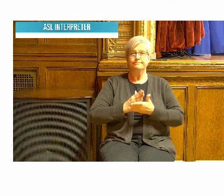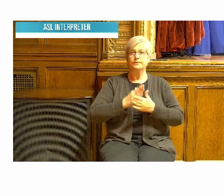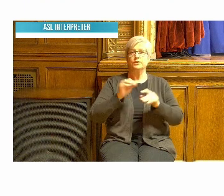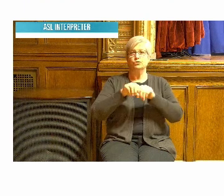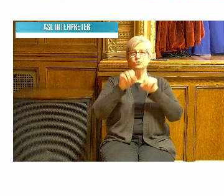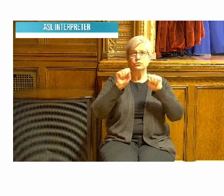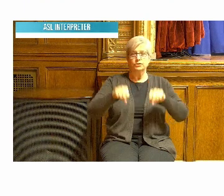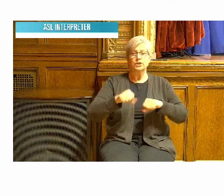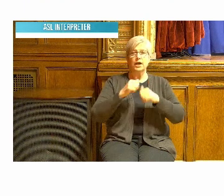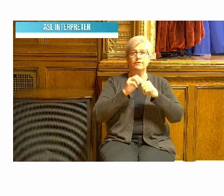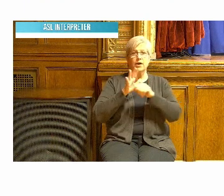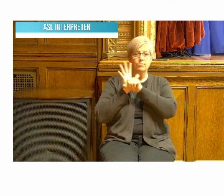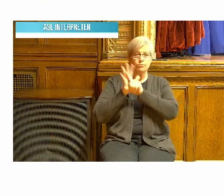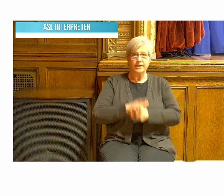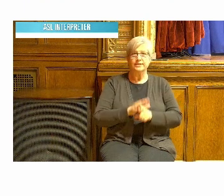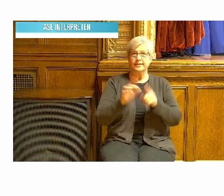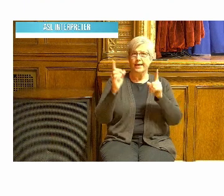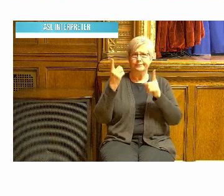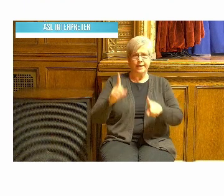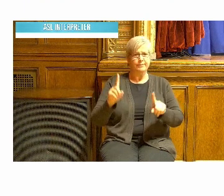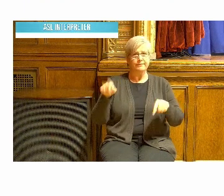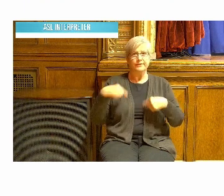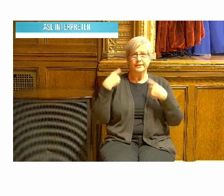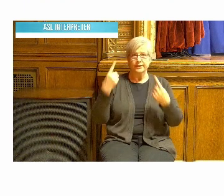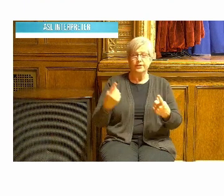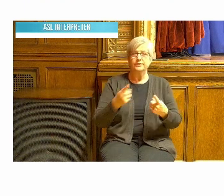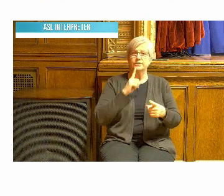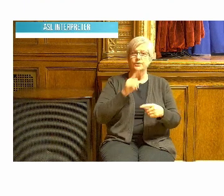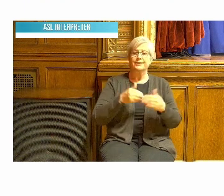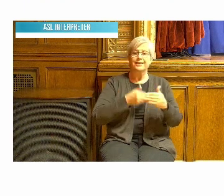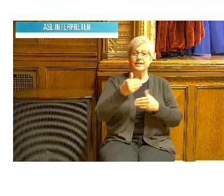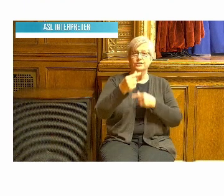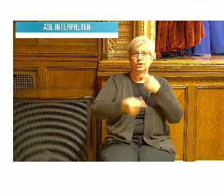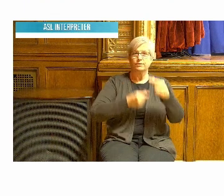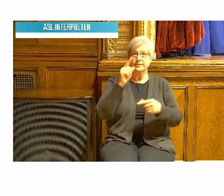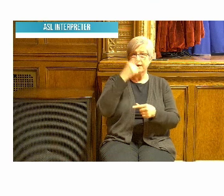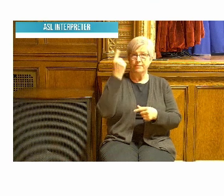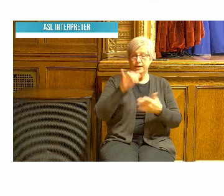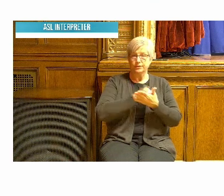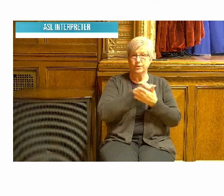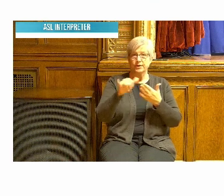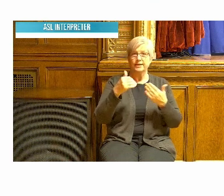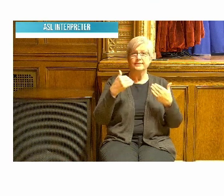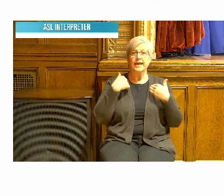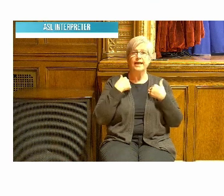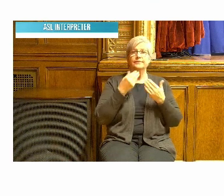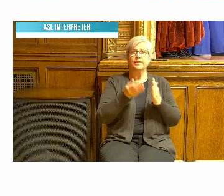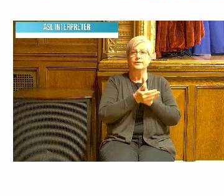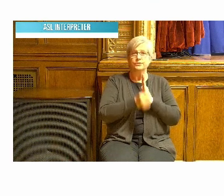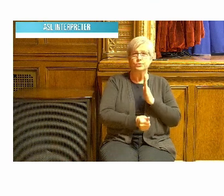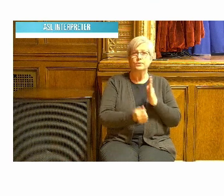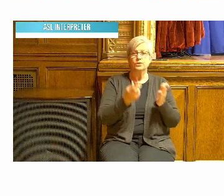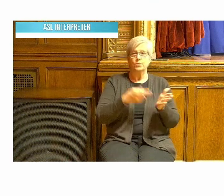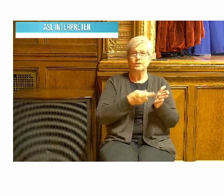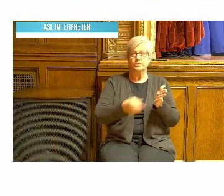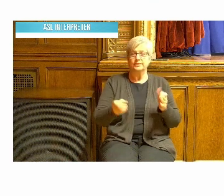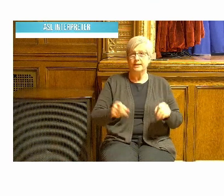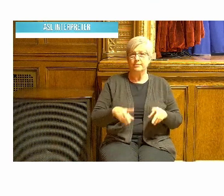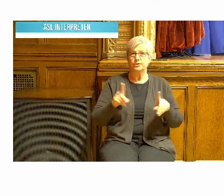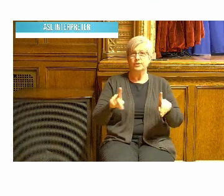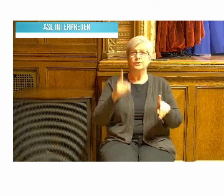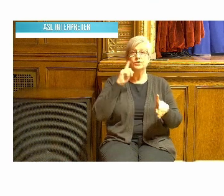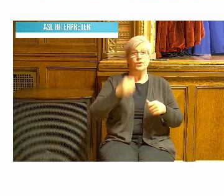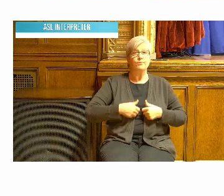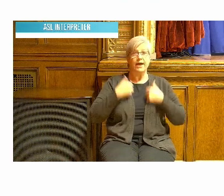of oppression that have existed for centuries and ensuring that the next generation of Black New Yorkers has the tools, resources, and opportunities